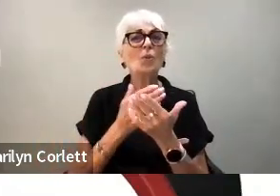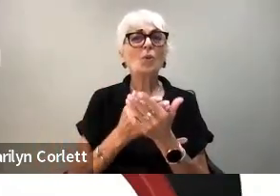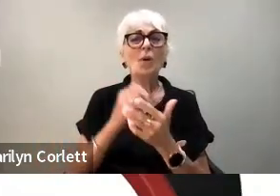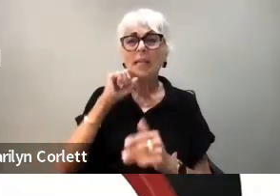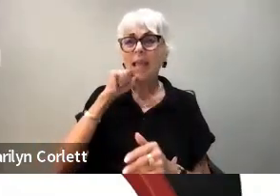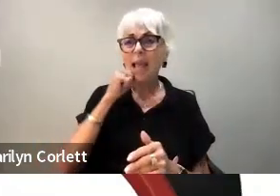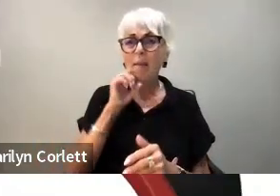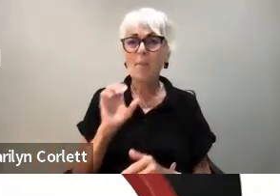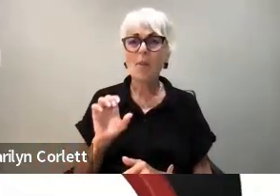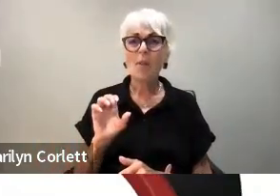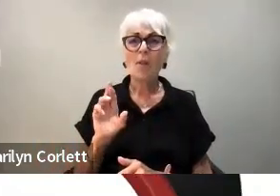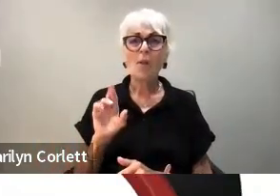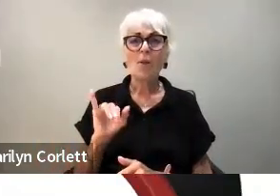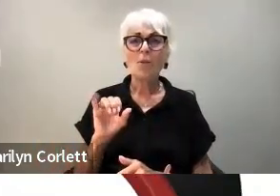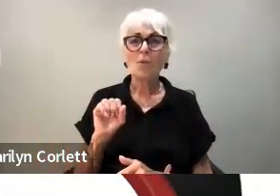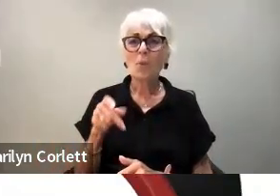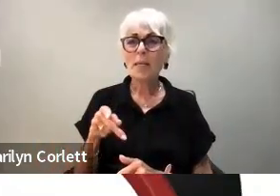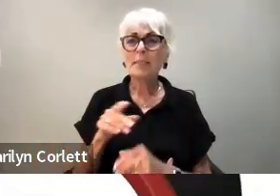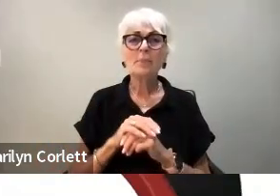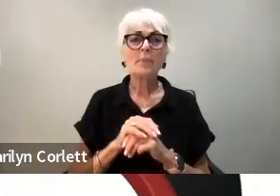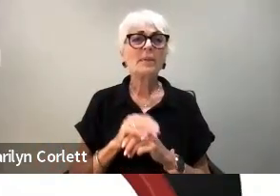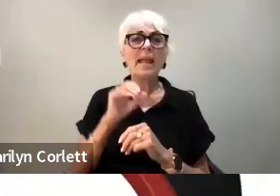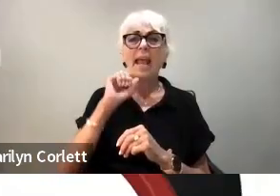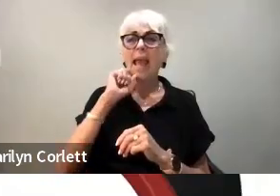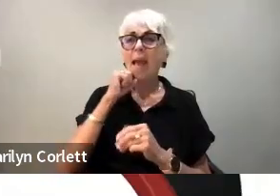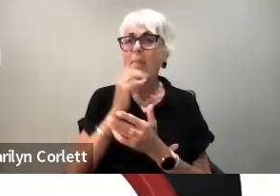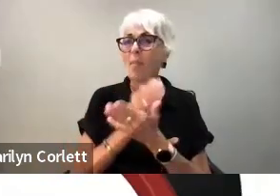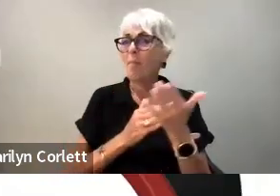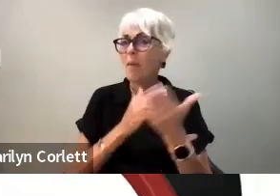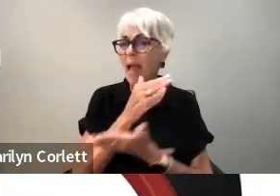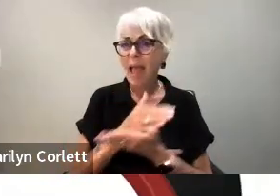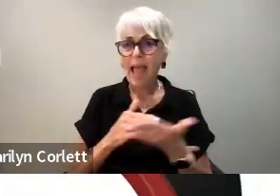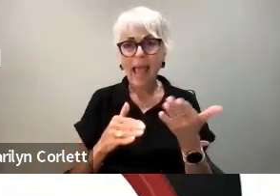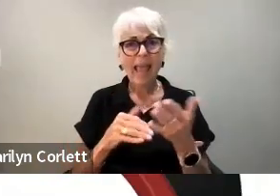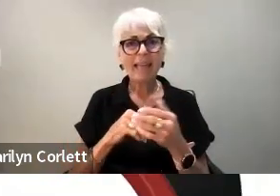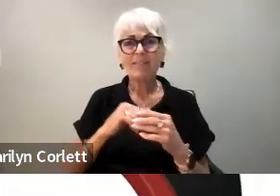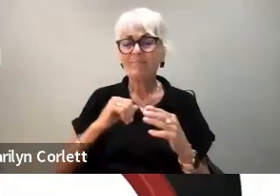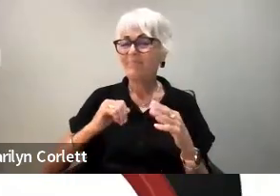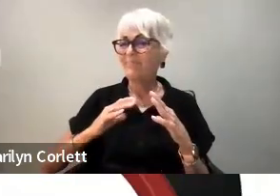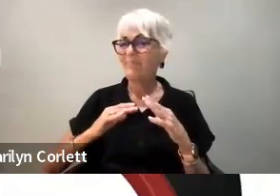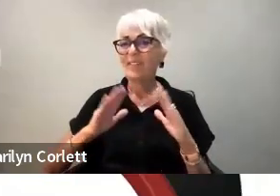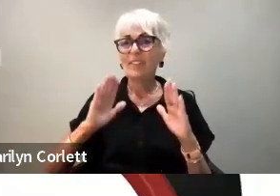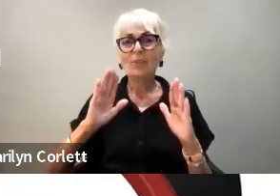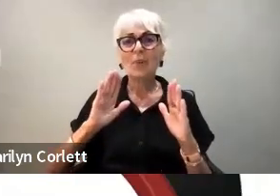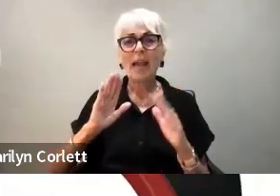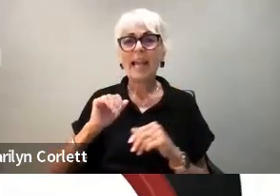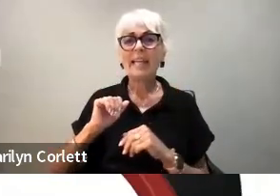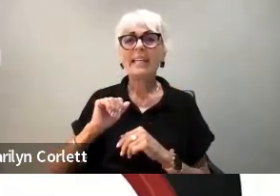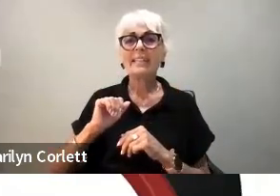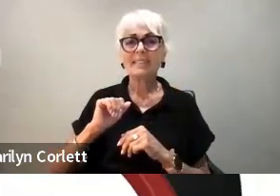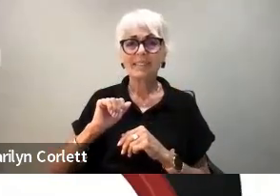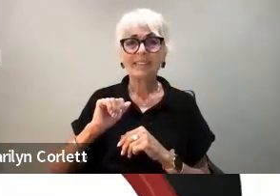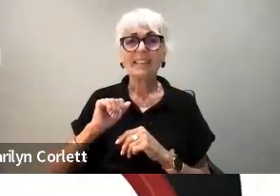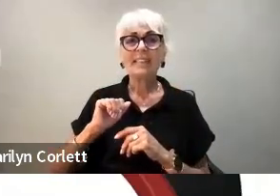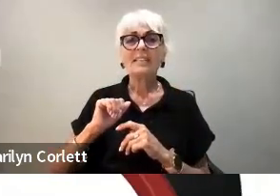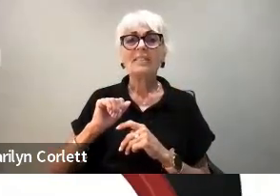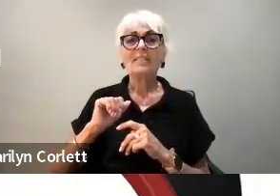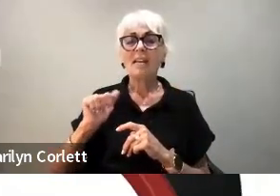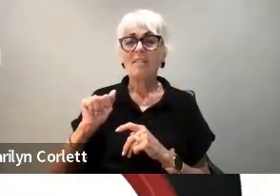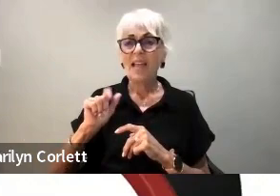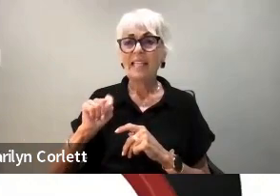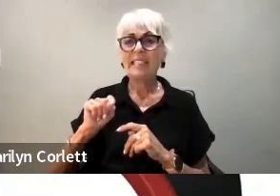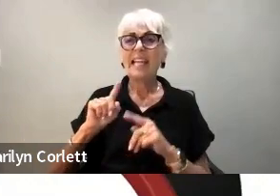in there, or apple pie. So they're a great piece of AT. And then different styles